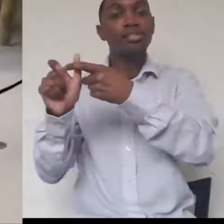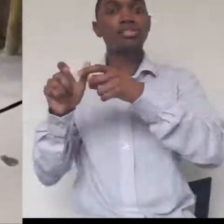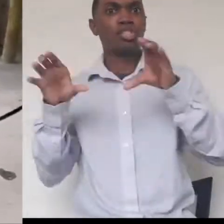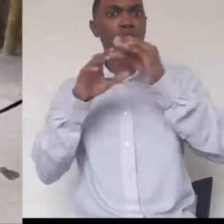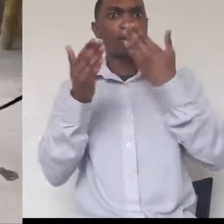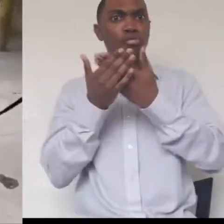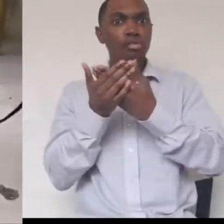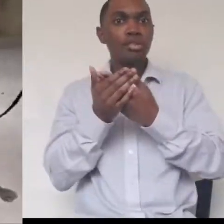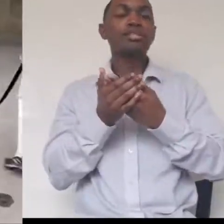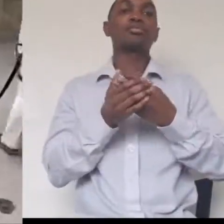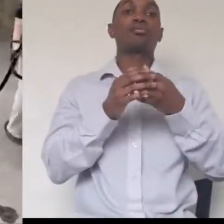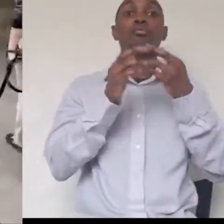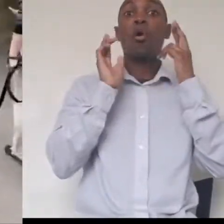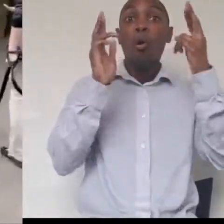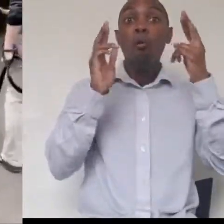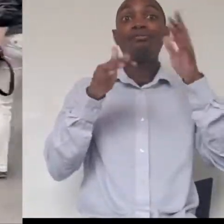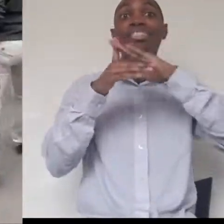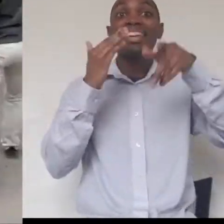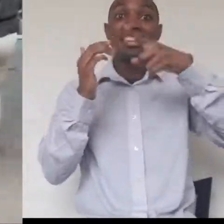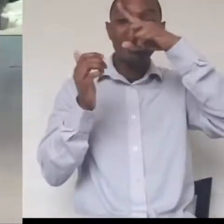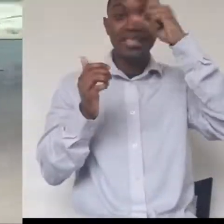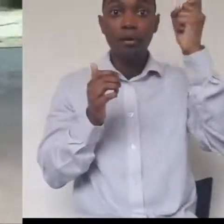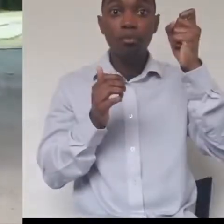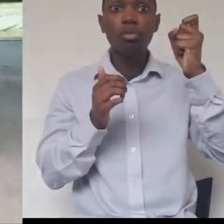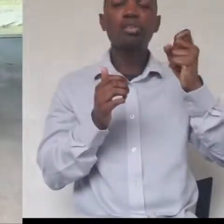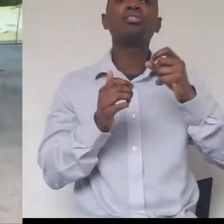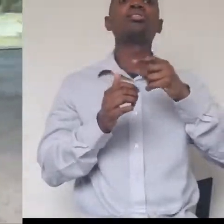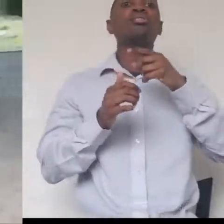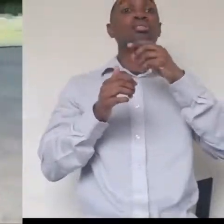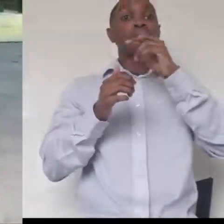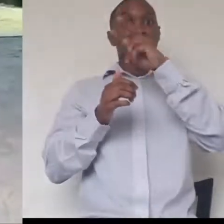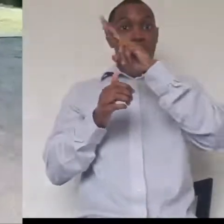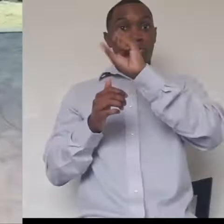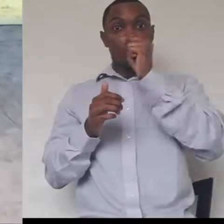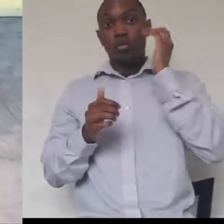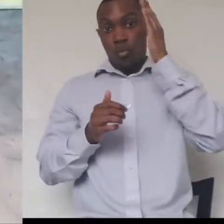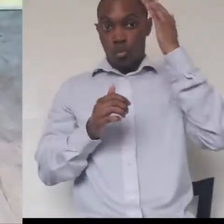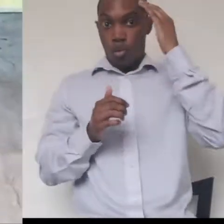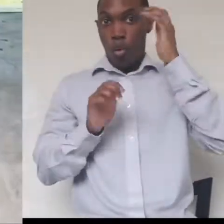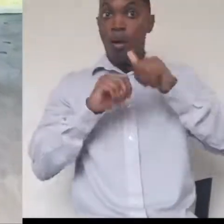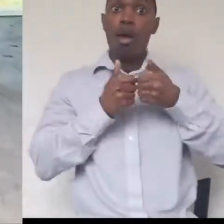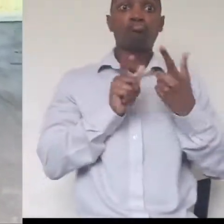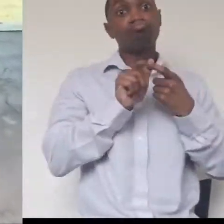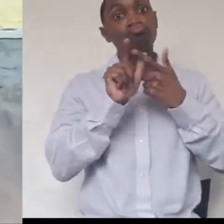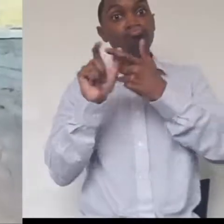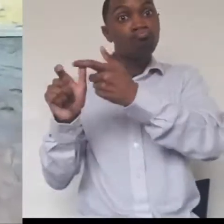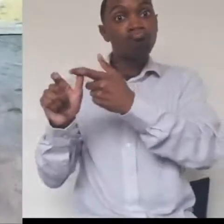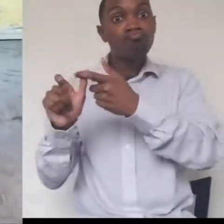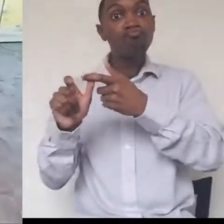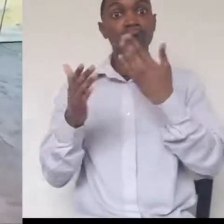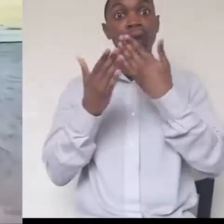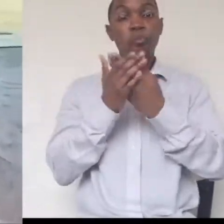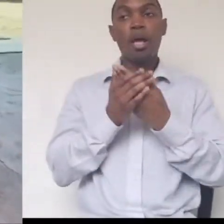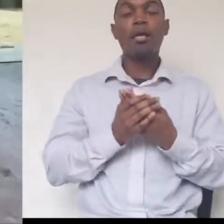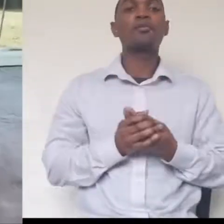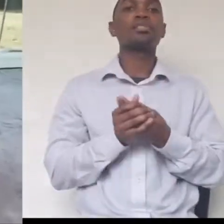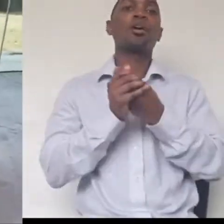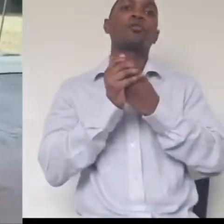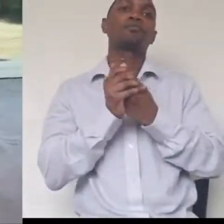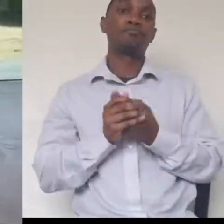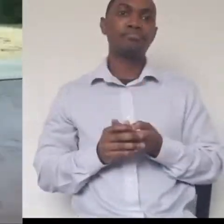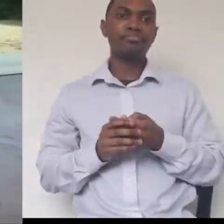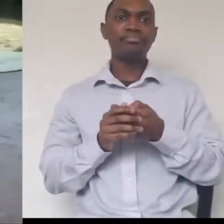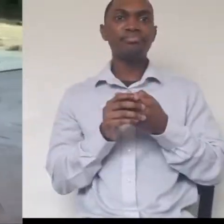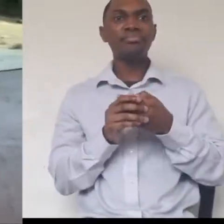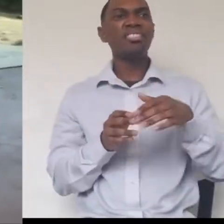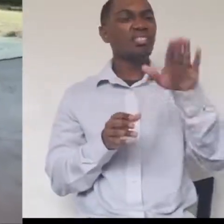she'll hopefully be running in our cheetah encounter by the end of the summer, at least. It is a pretty big field. Like I said, it's about the